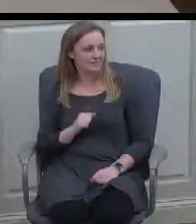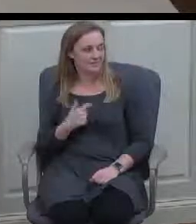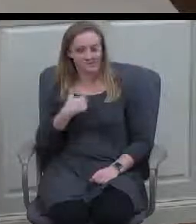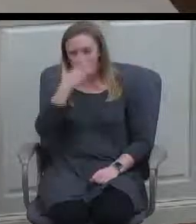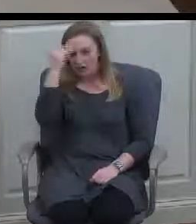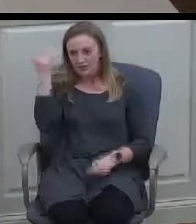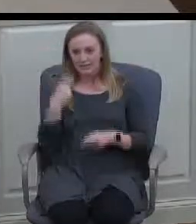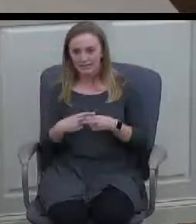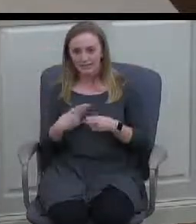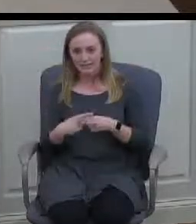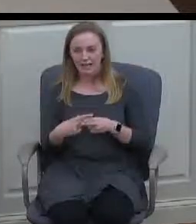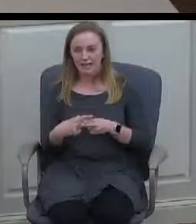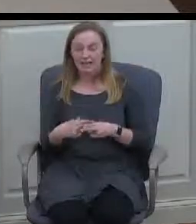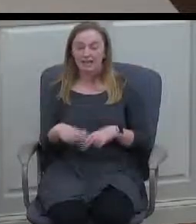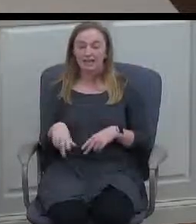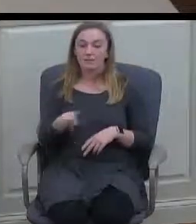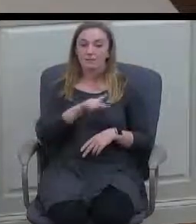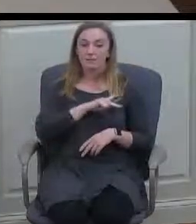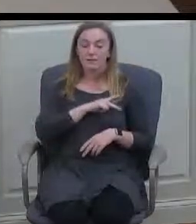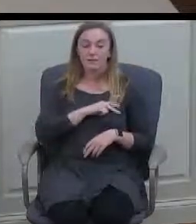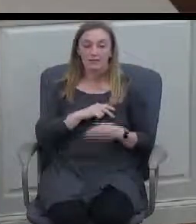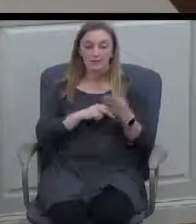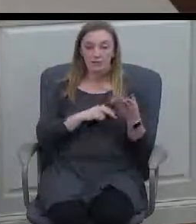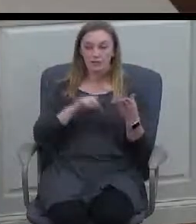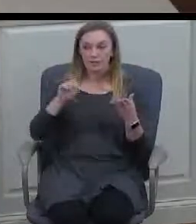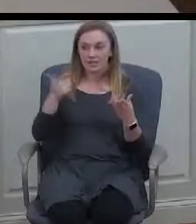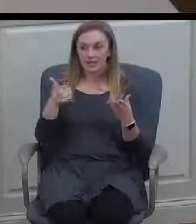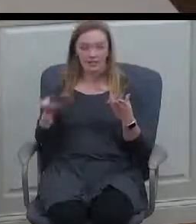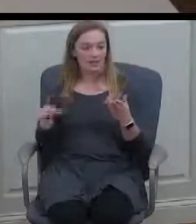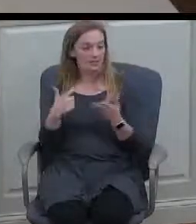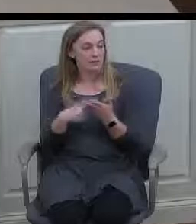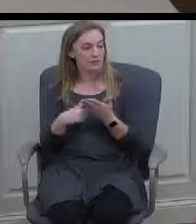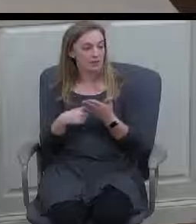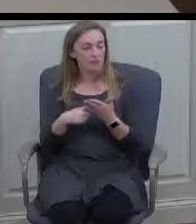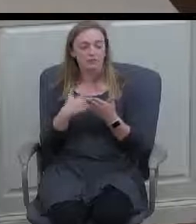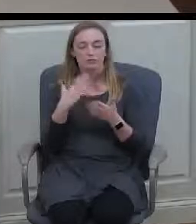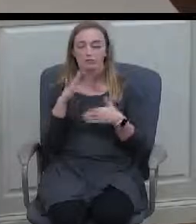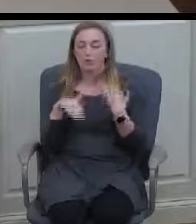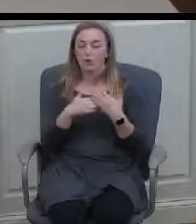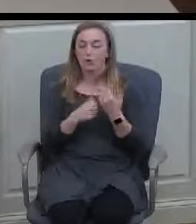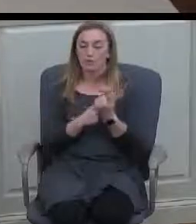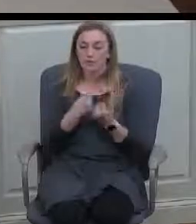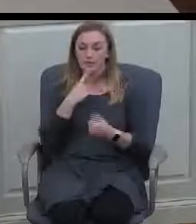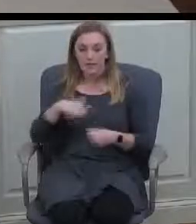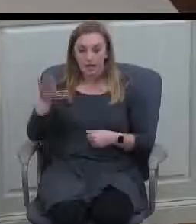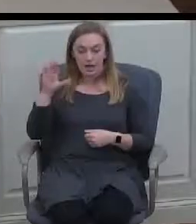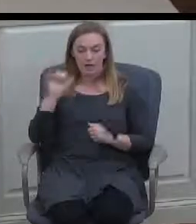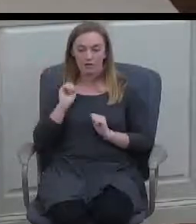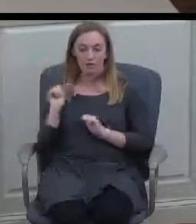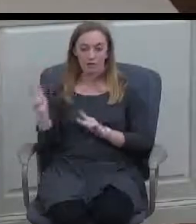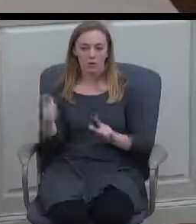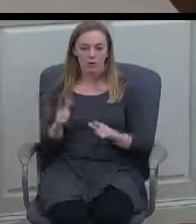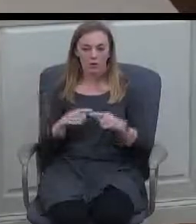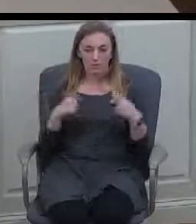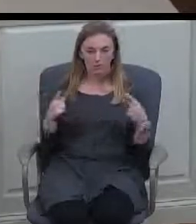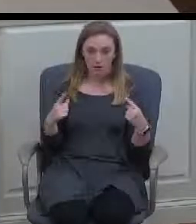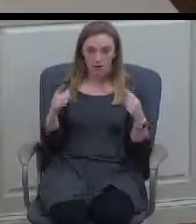Got a motion and a second, any further discussion? Good, all in favor of the motion, say aye. Aye.